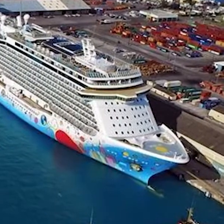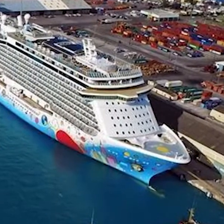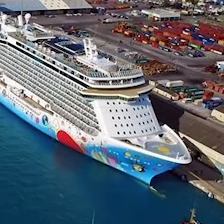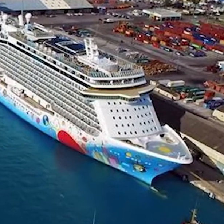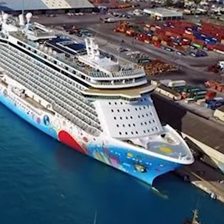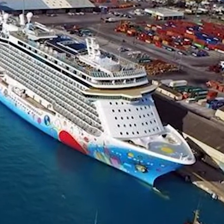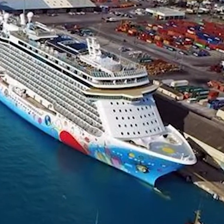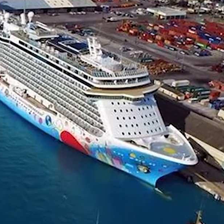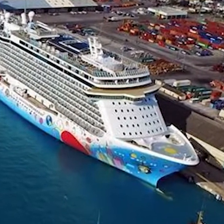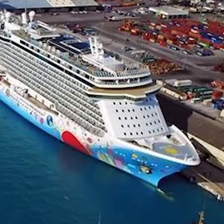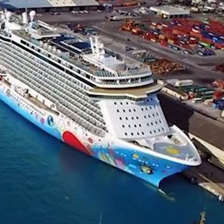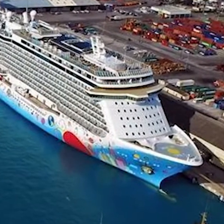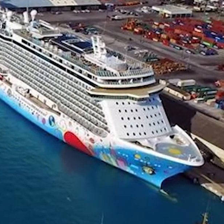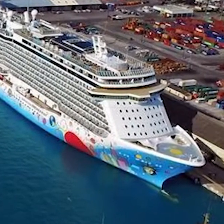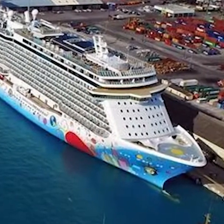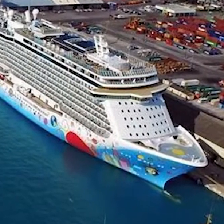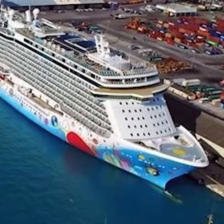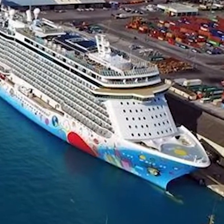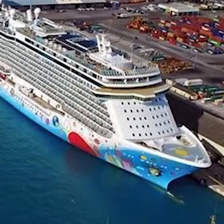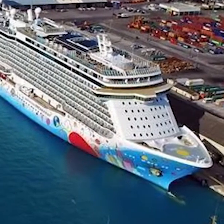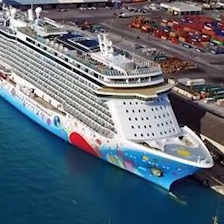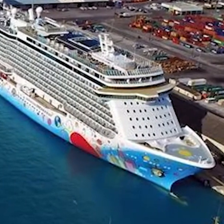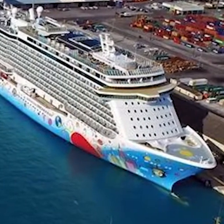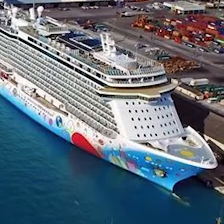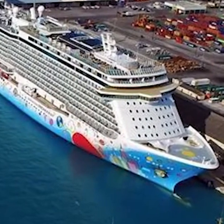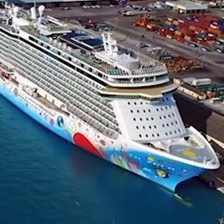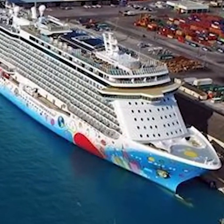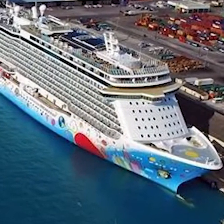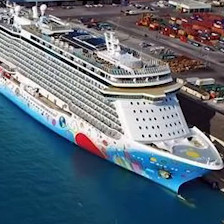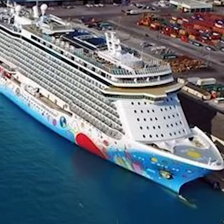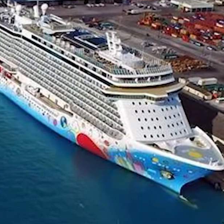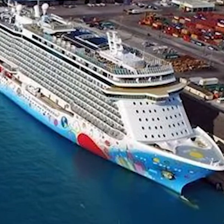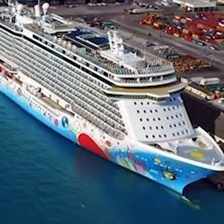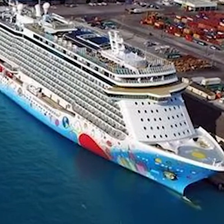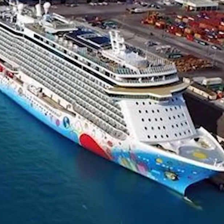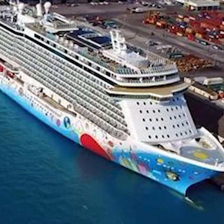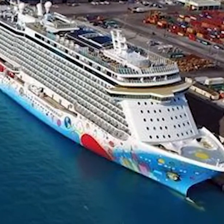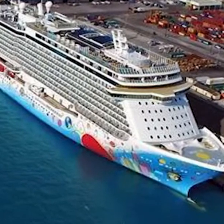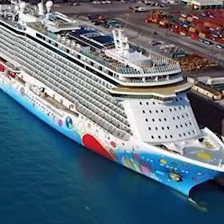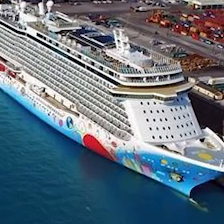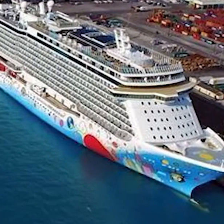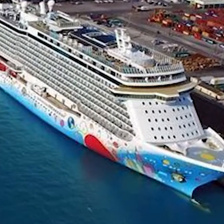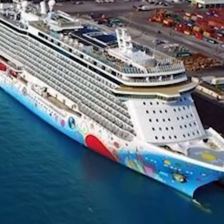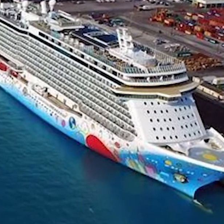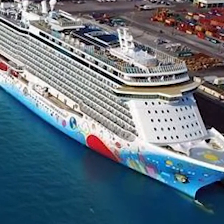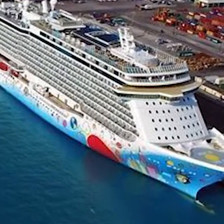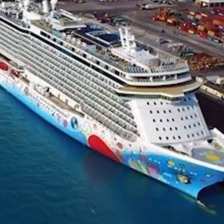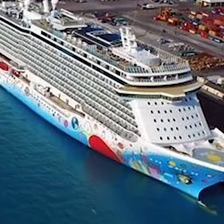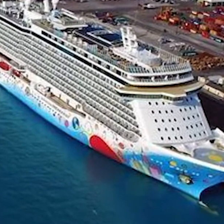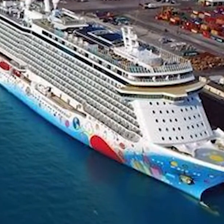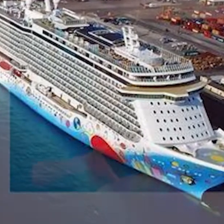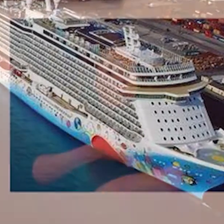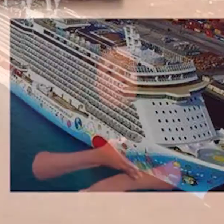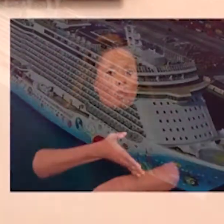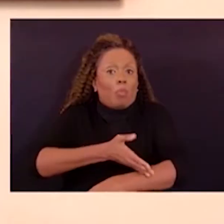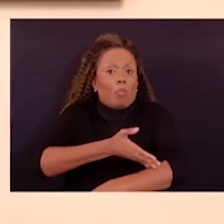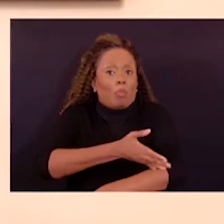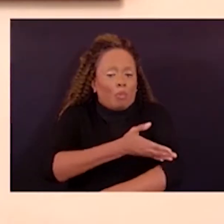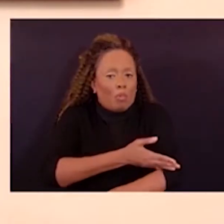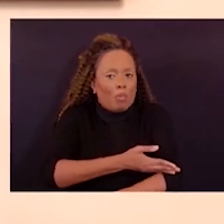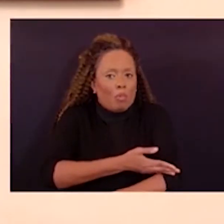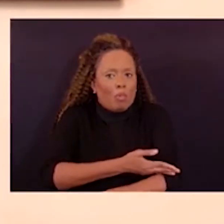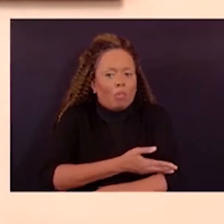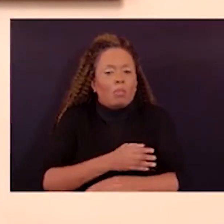small, confident but careful steps will be taken as the country seeks to balance public health and livelihoods. There are many